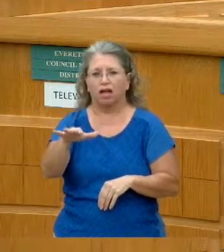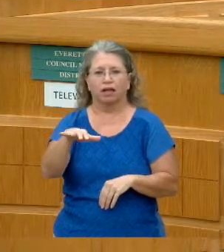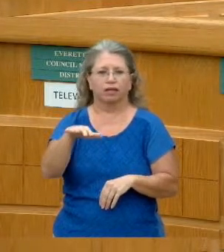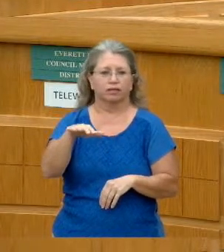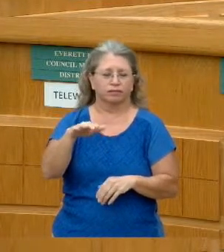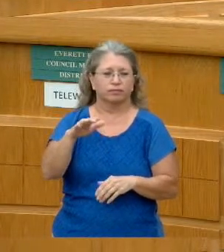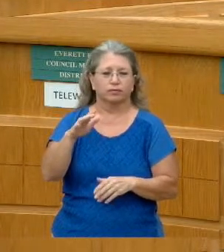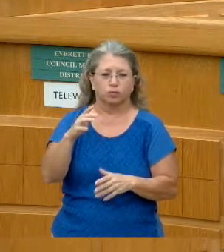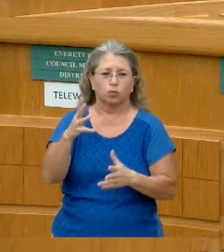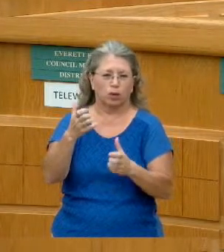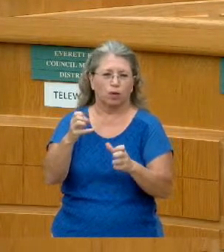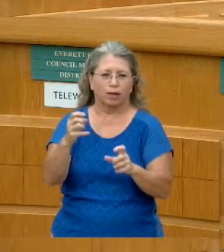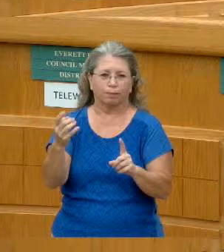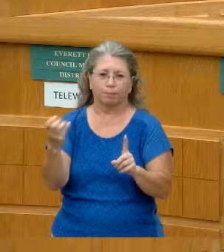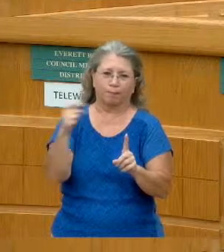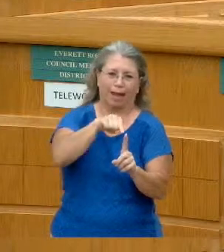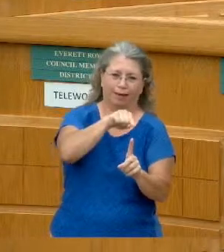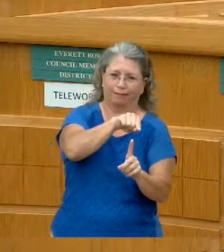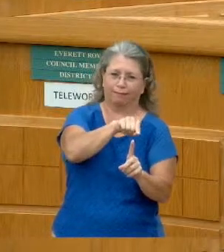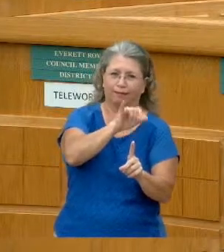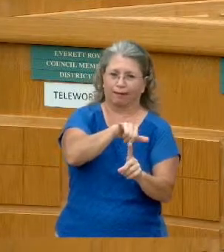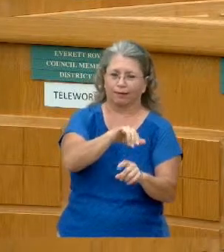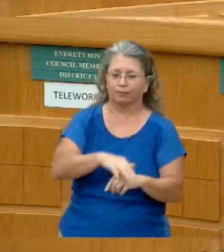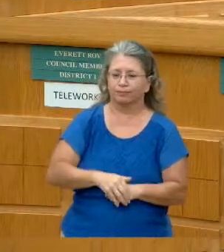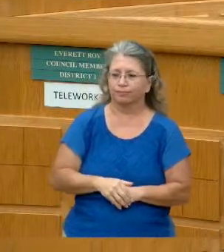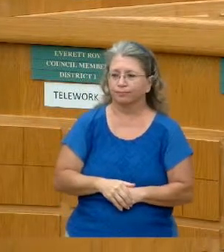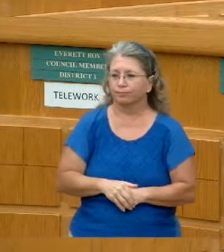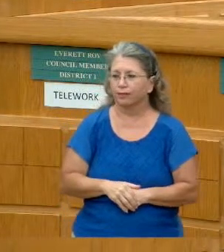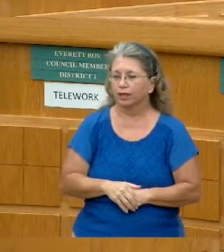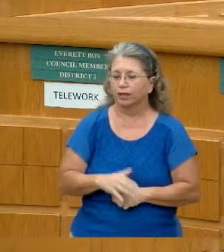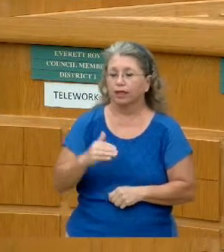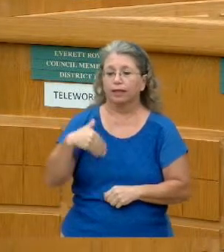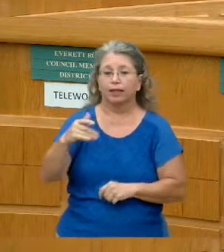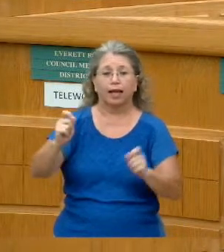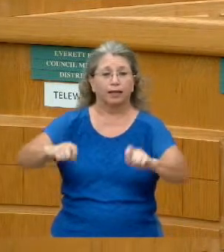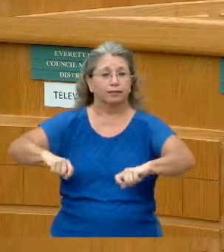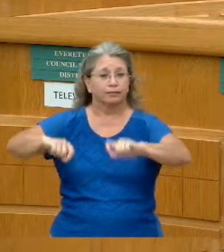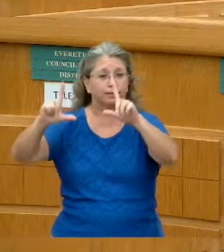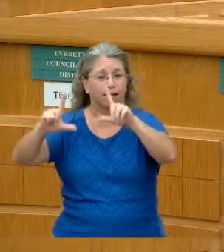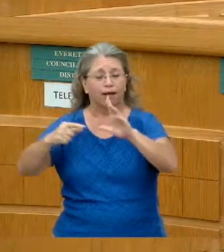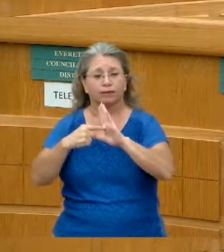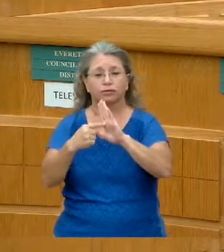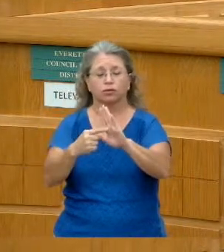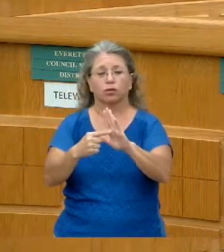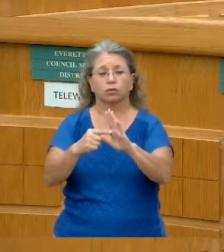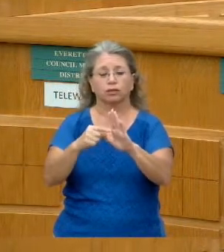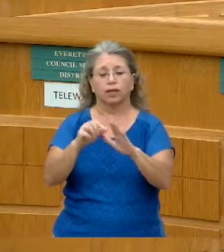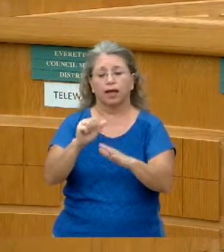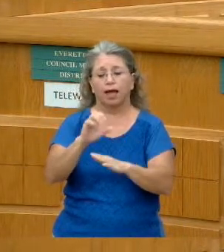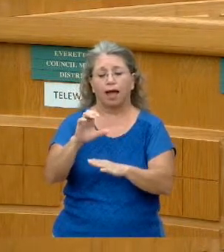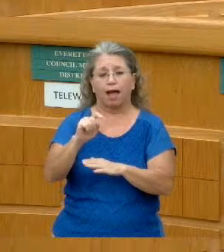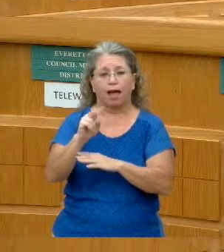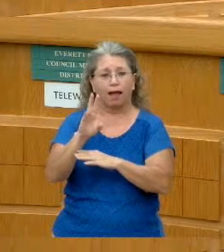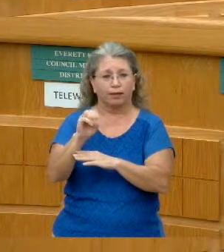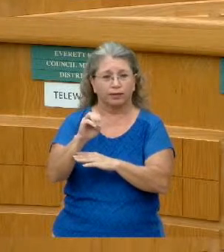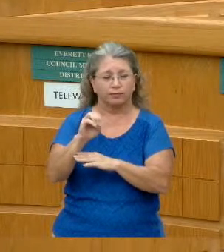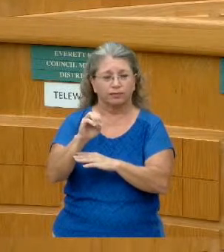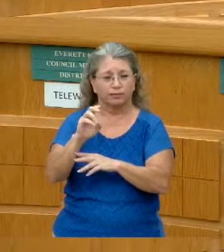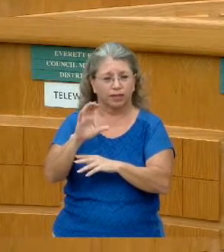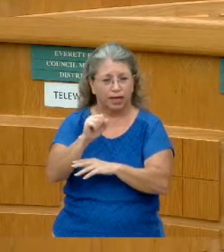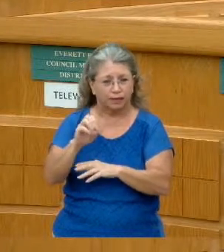to. This next chart here shows us the active cases compared to the recovered cases.